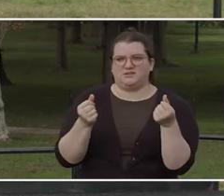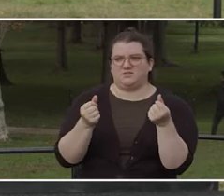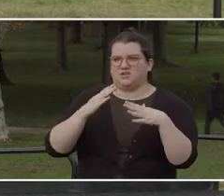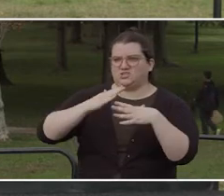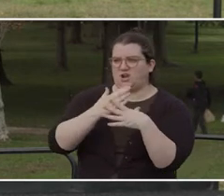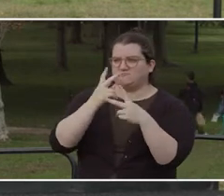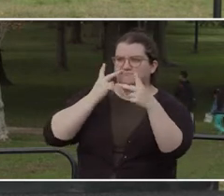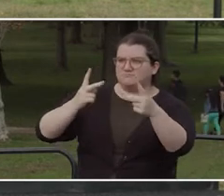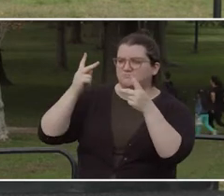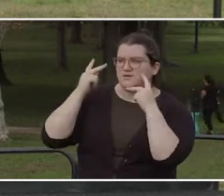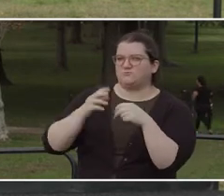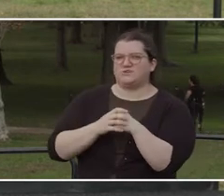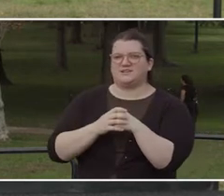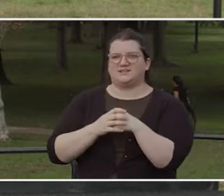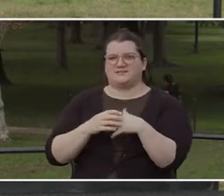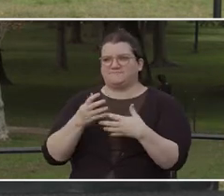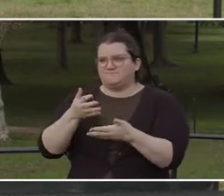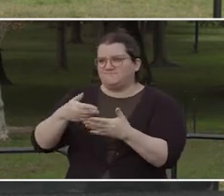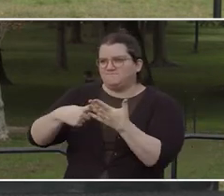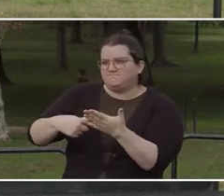our experiences in Vietnam.